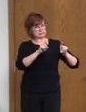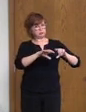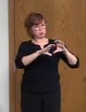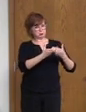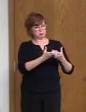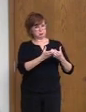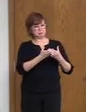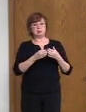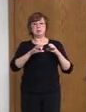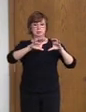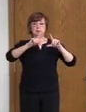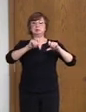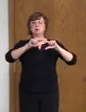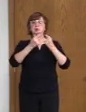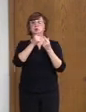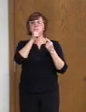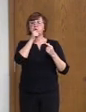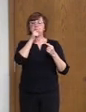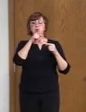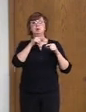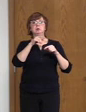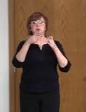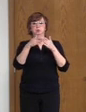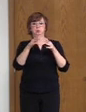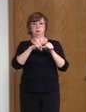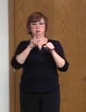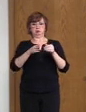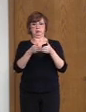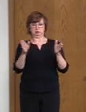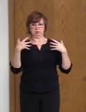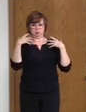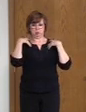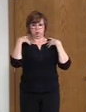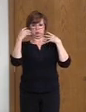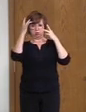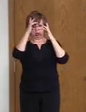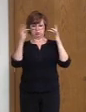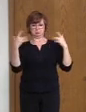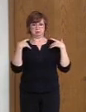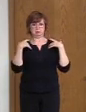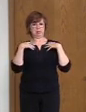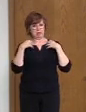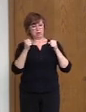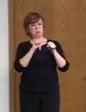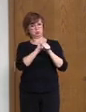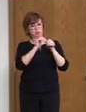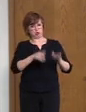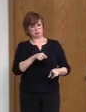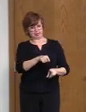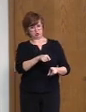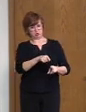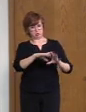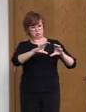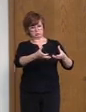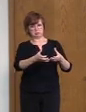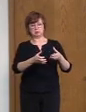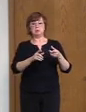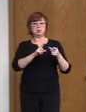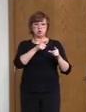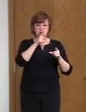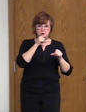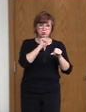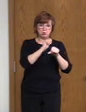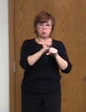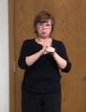delivered to and administered at the Regina General Hospital. Healthcare workers providing direct care to COVID-19 patients are going